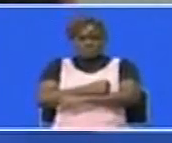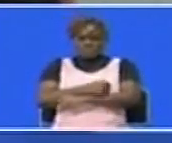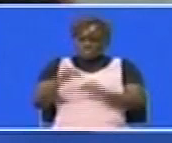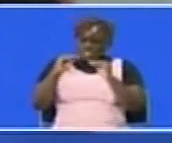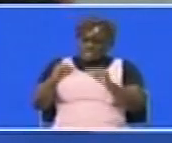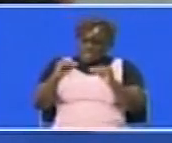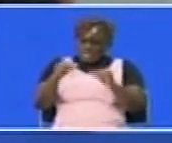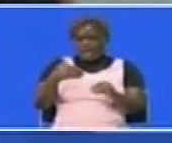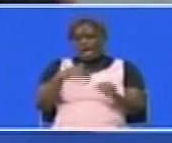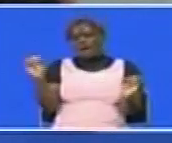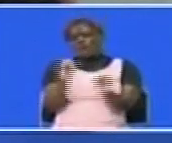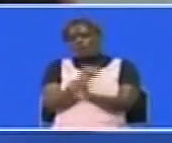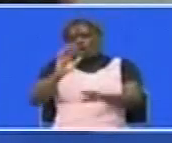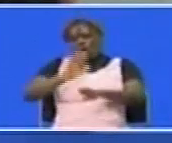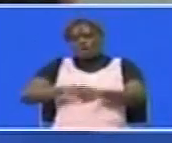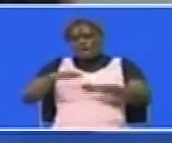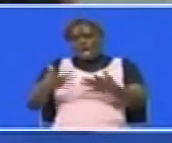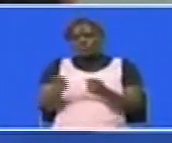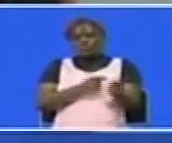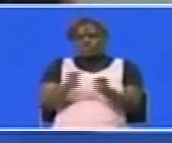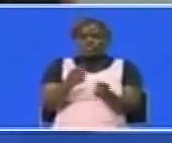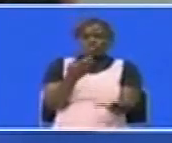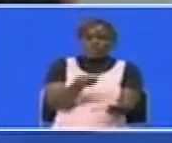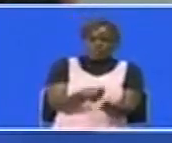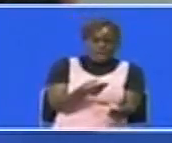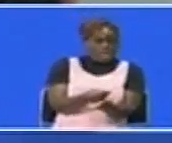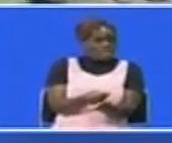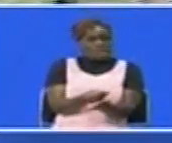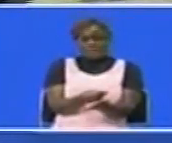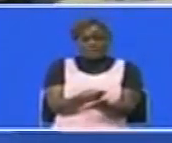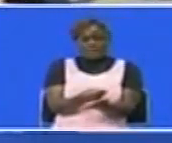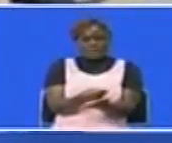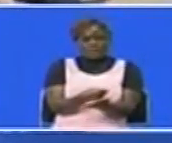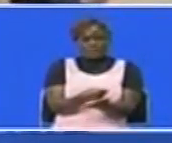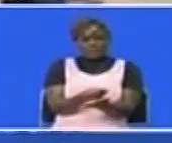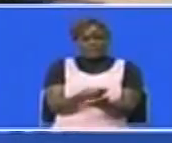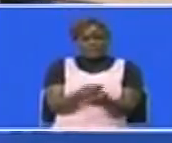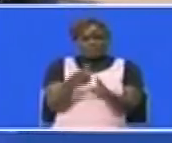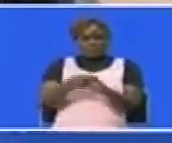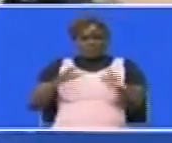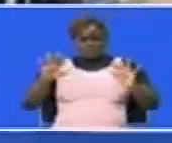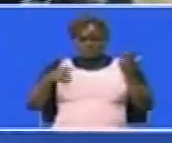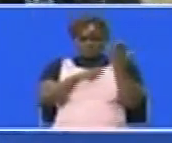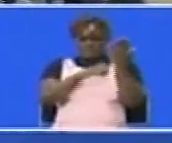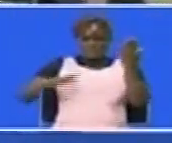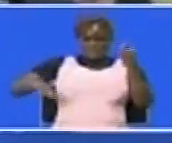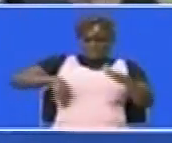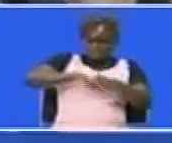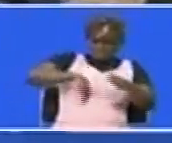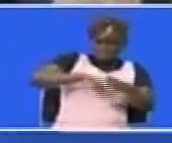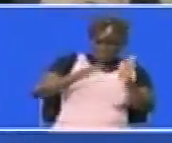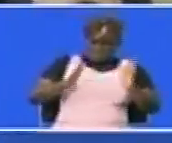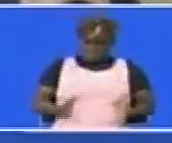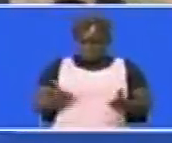training taken place so that they can fit into the job market. From a celebrated footballer to a charcoal